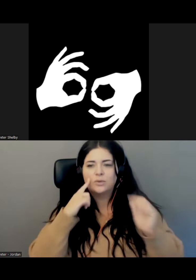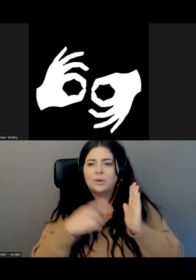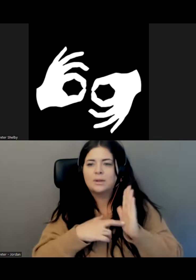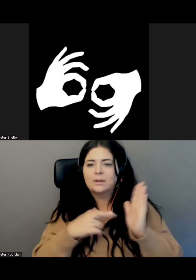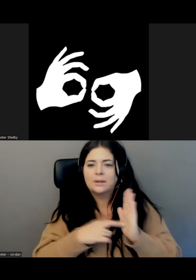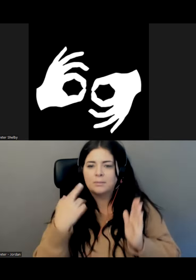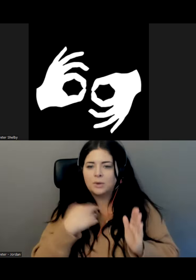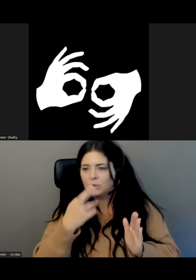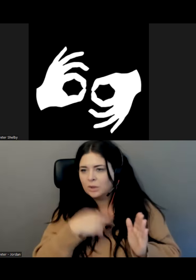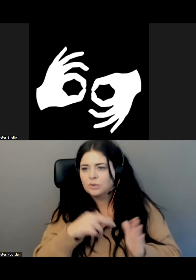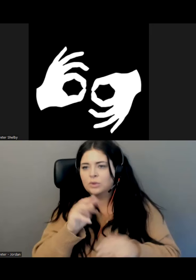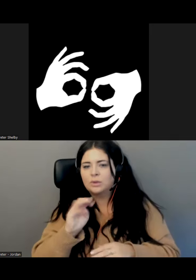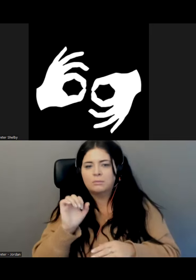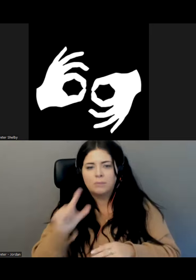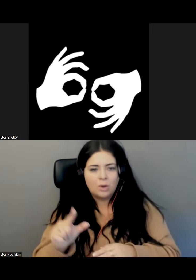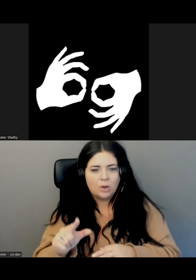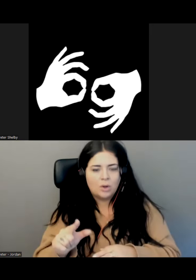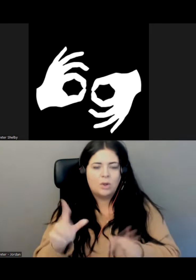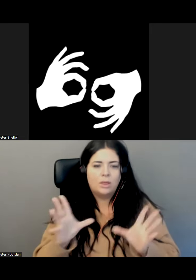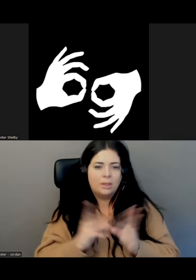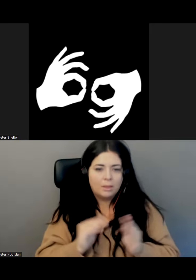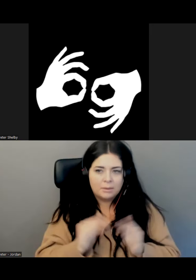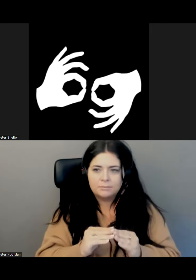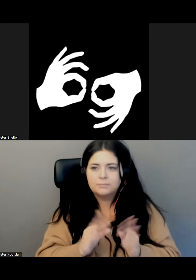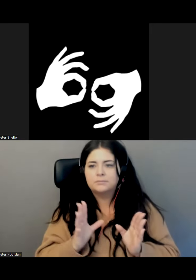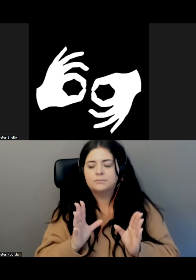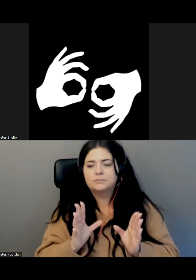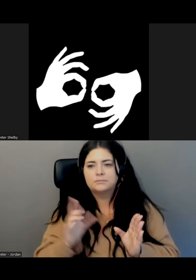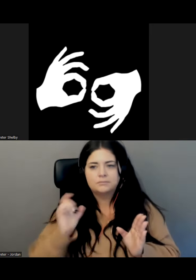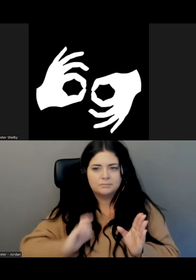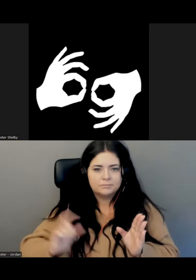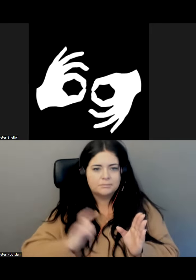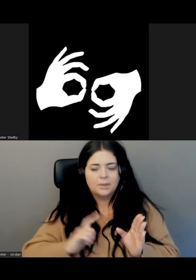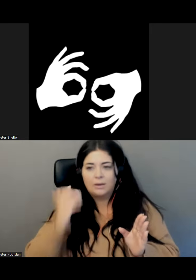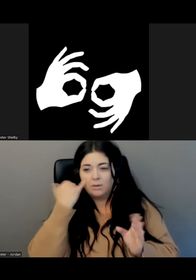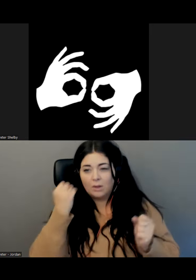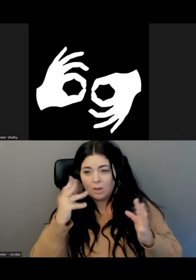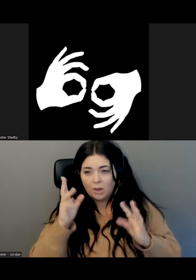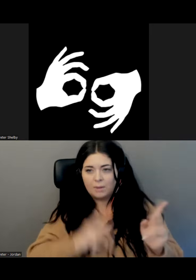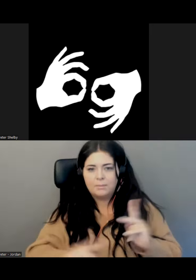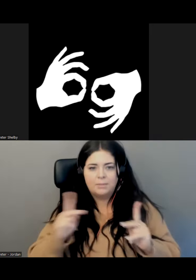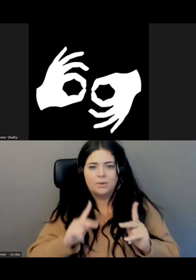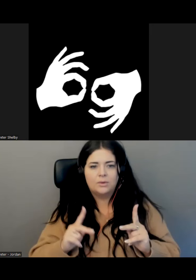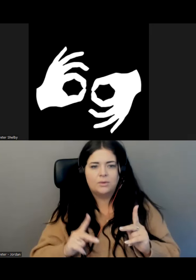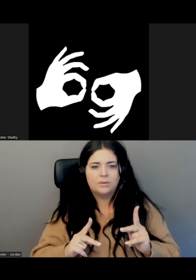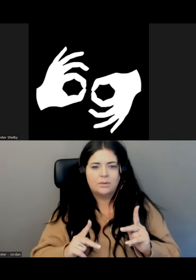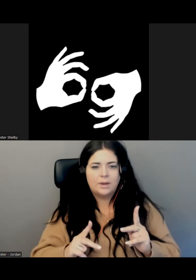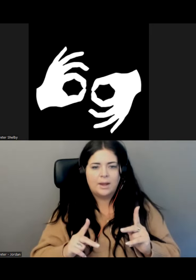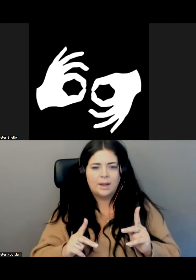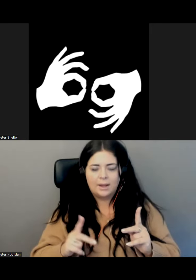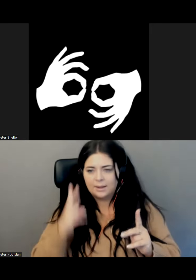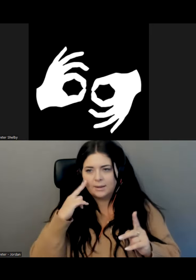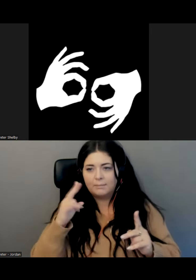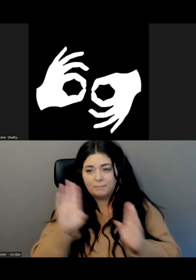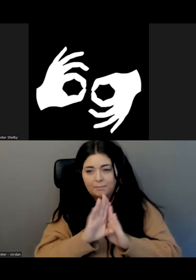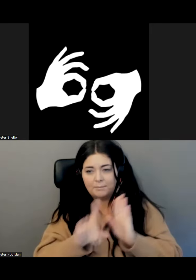restaurant, shopping malls, conferences, meeting rooms, anywhere where there's a lot of background noise,